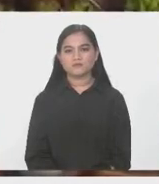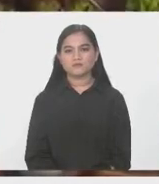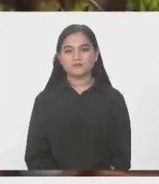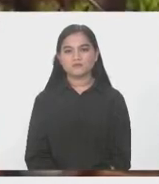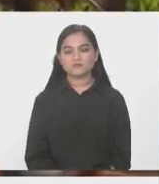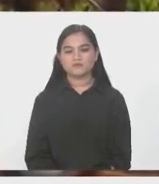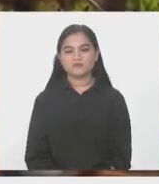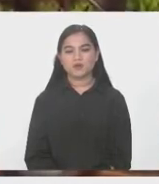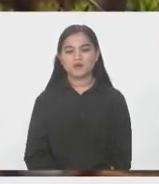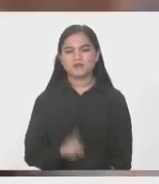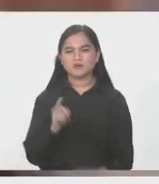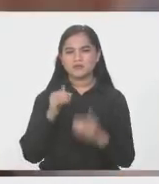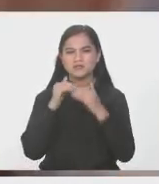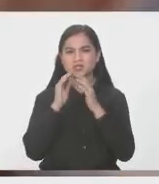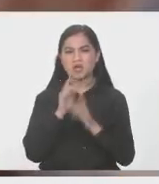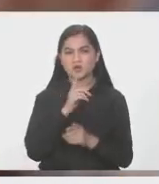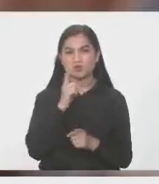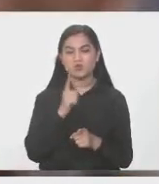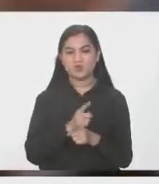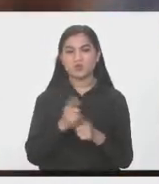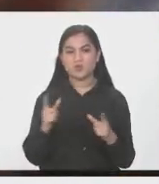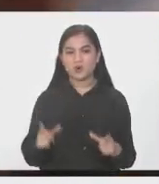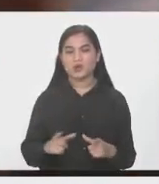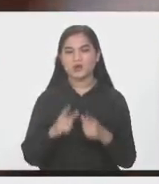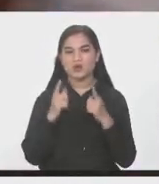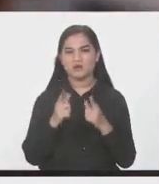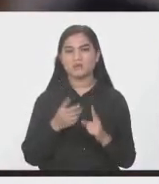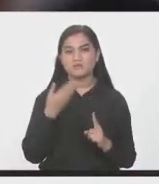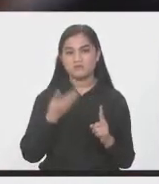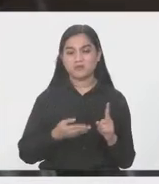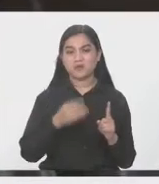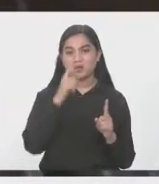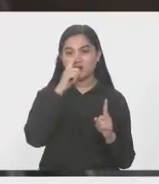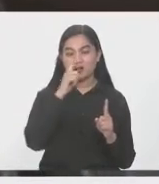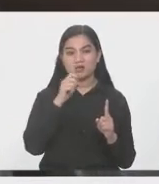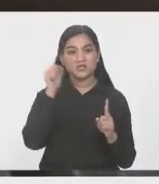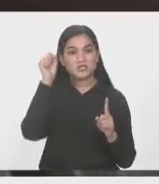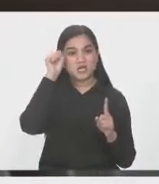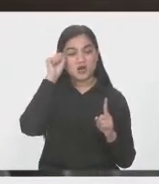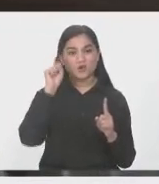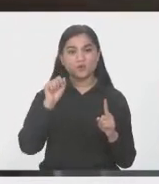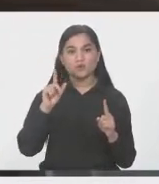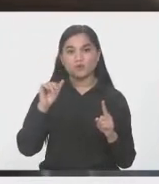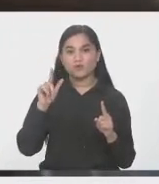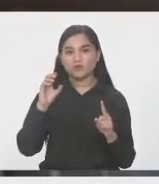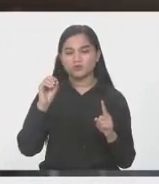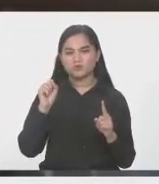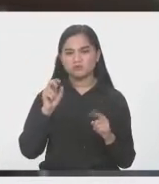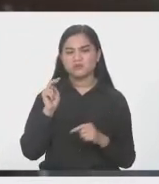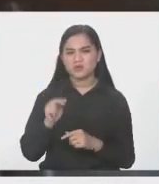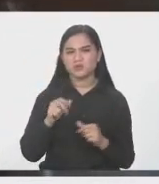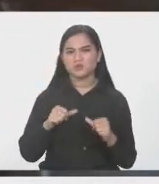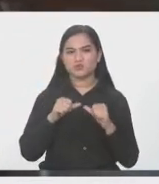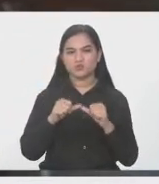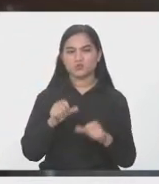The sad reality is that at his age, Saulus still has to work.